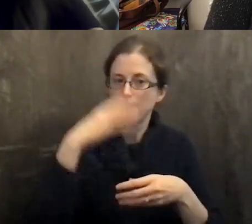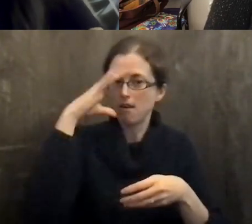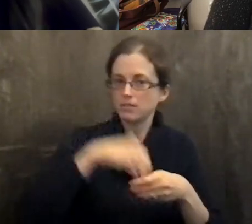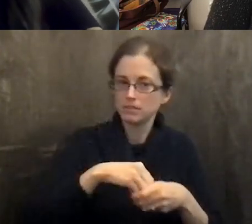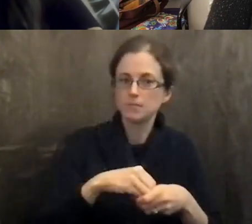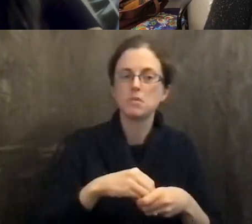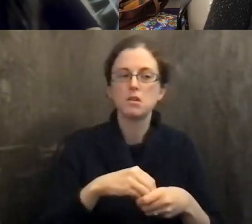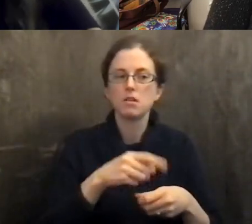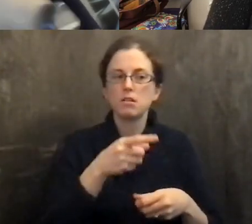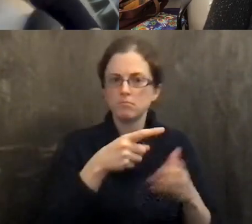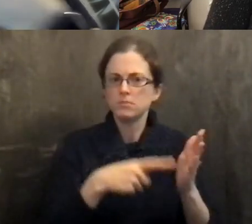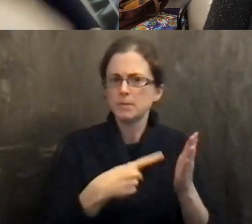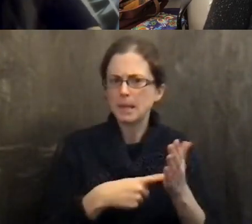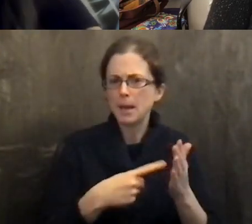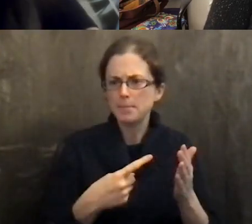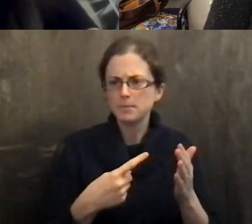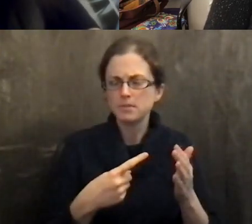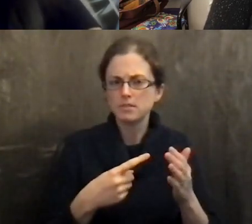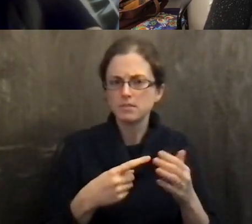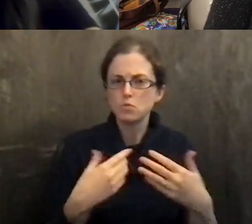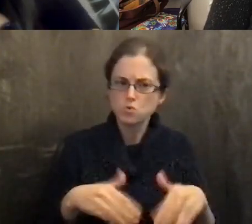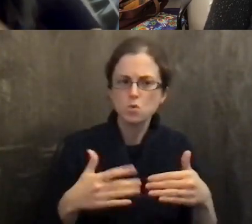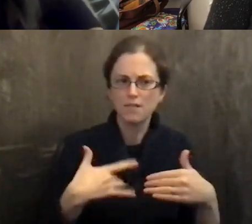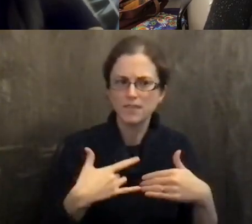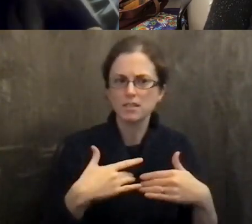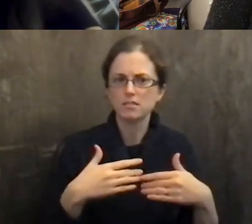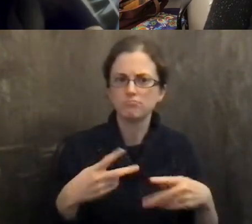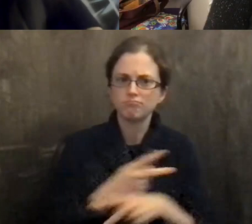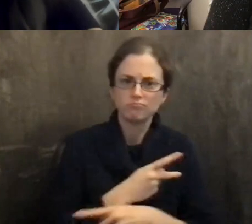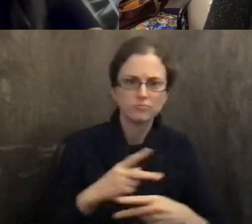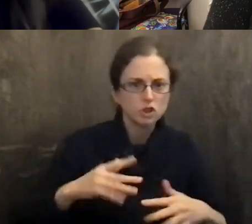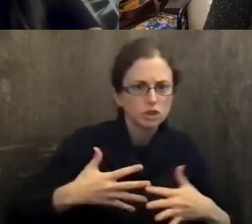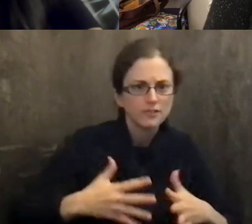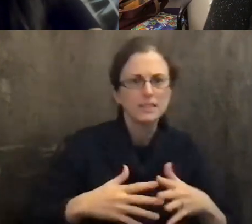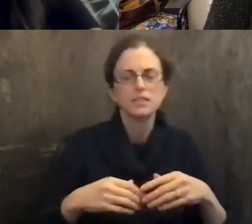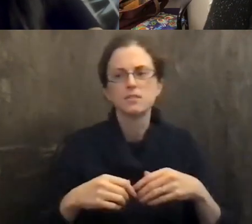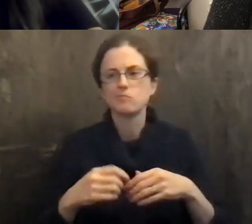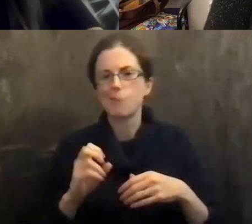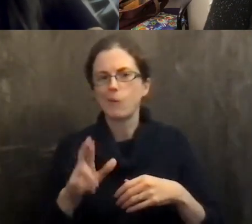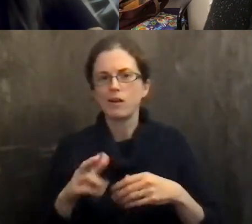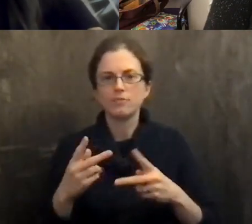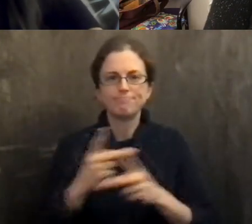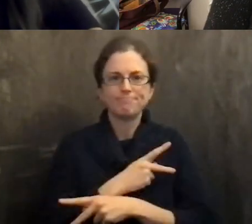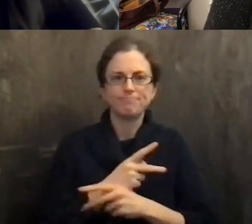shot, creating an expectation that there will be something fun that happens afterwards, making sure that